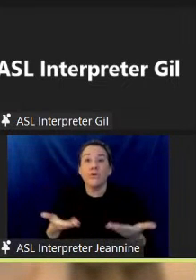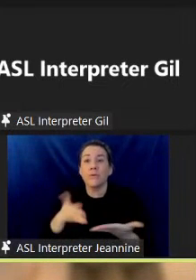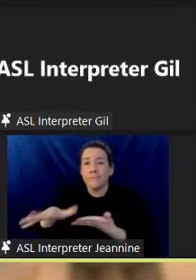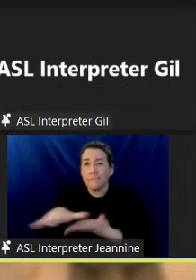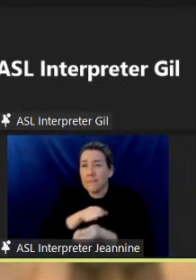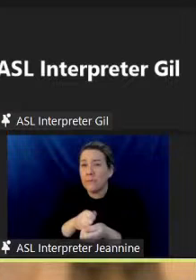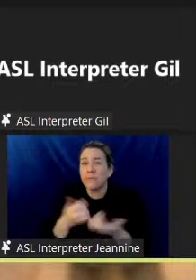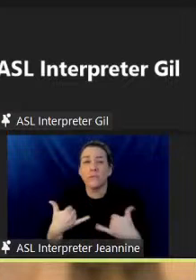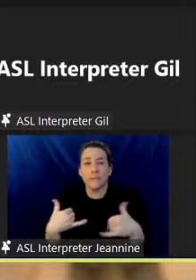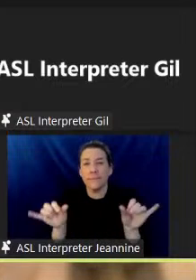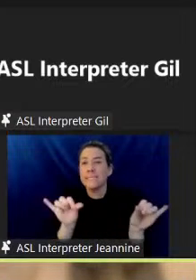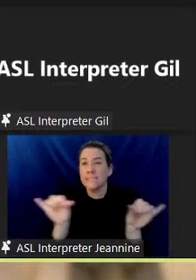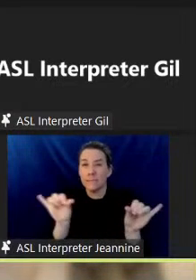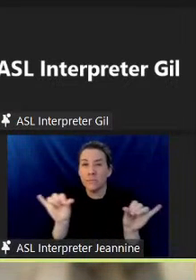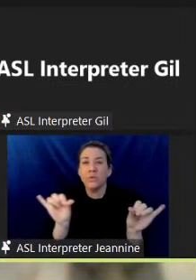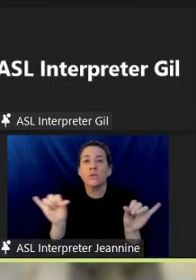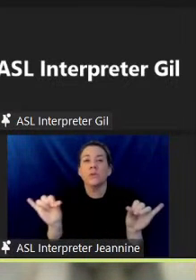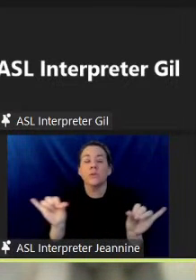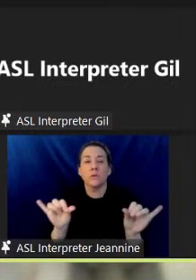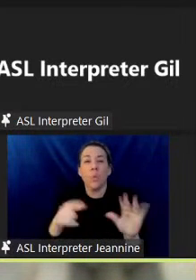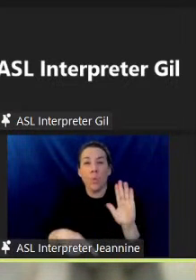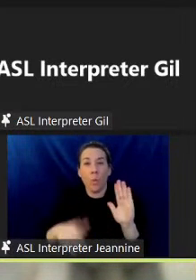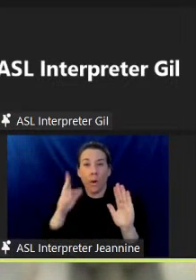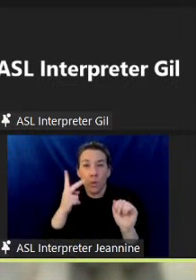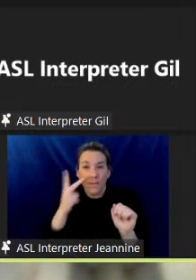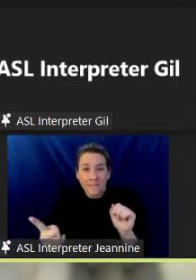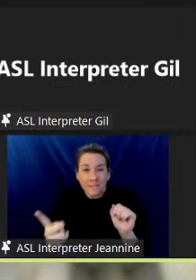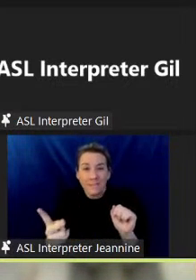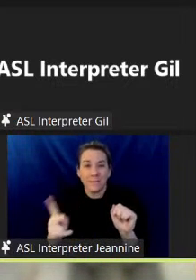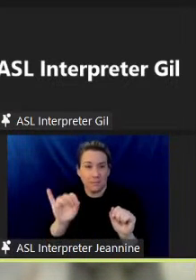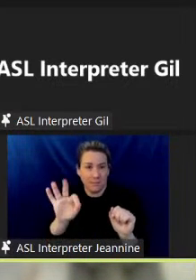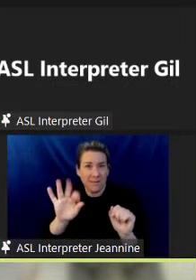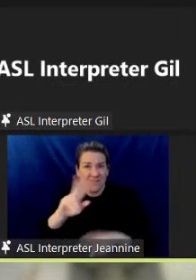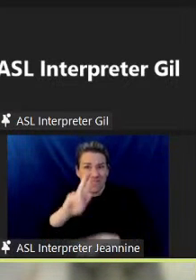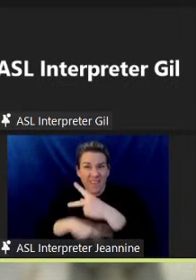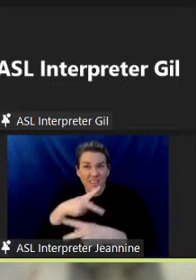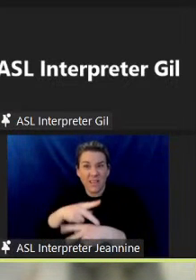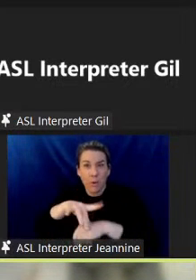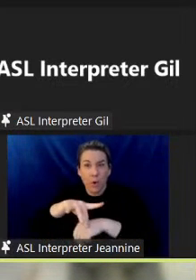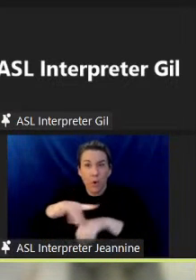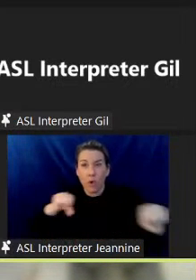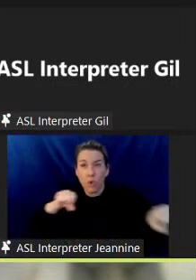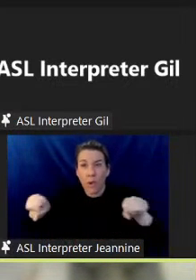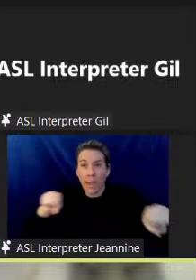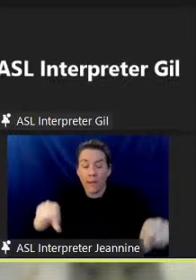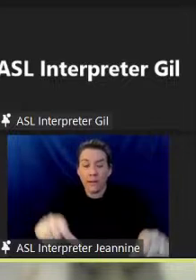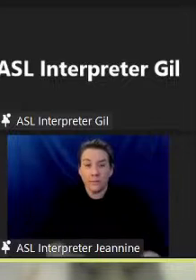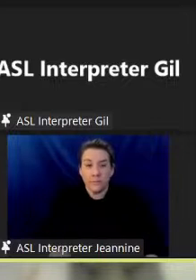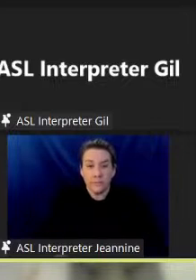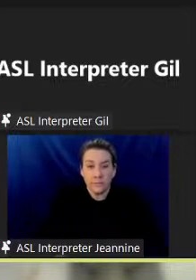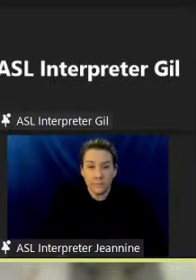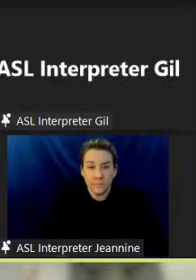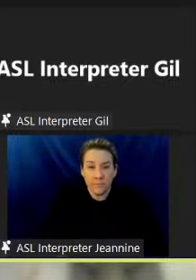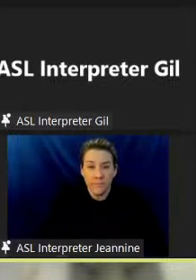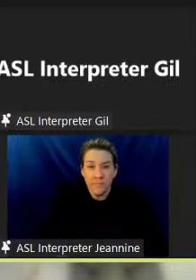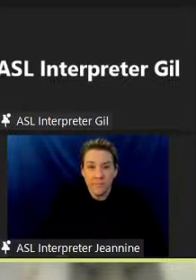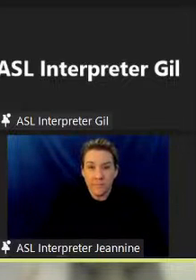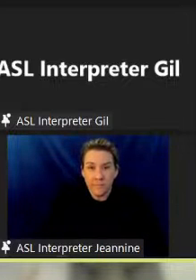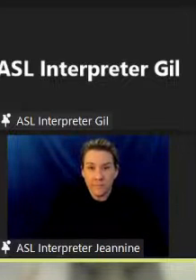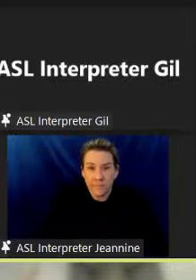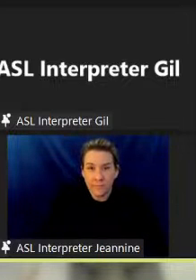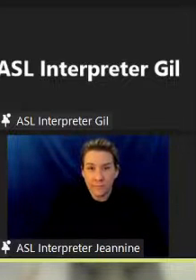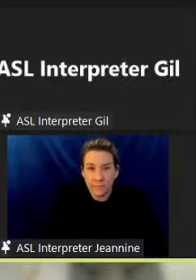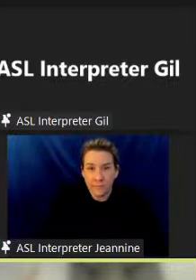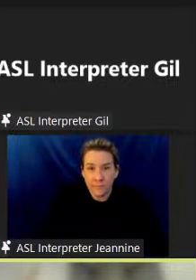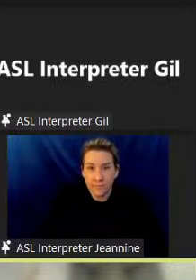to be similar. The things that we're going to see should we have that type of an earthquake. I like this video, even though it's a little